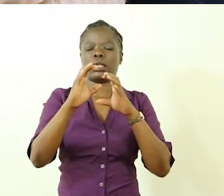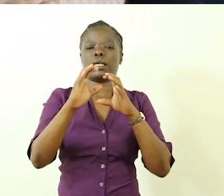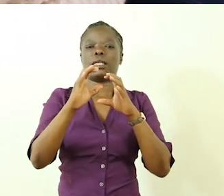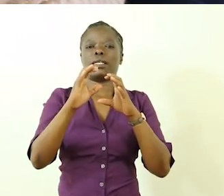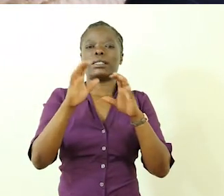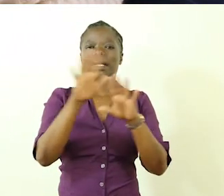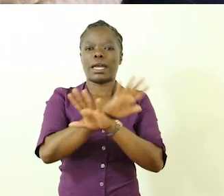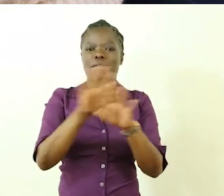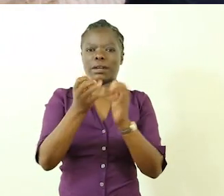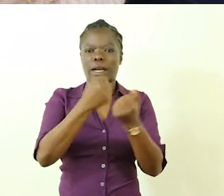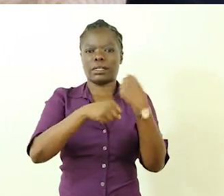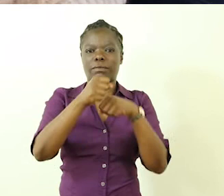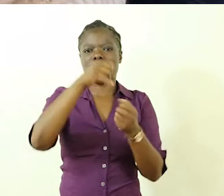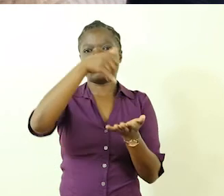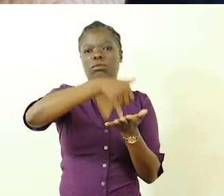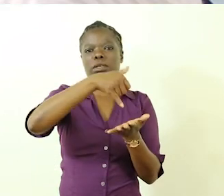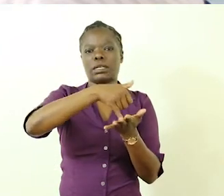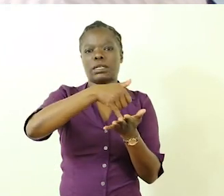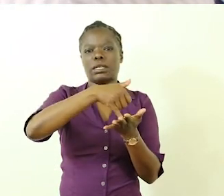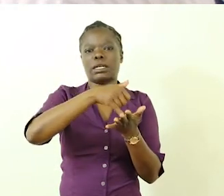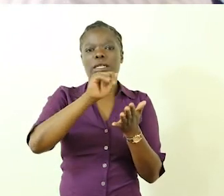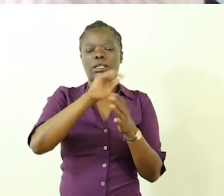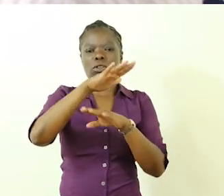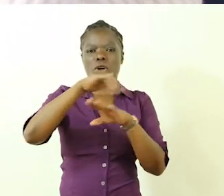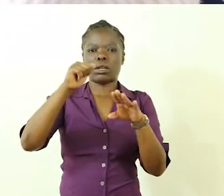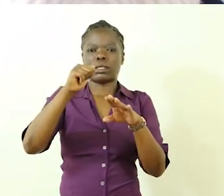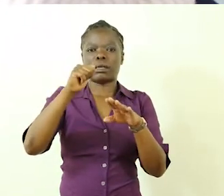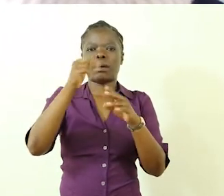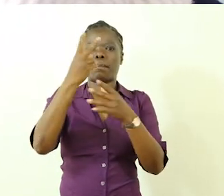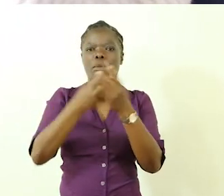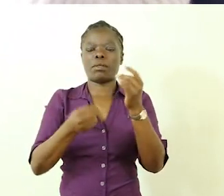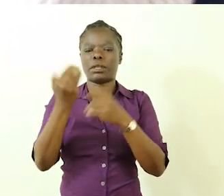runs through every activity. This calls for both the